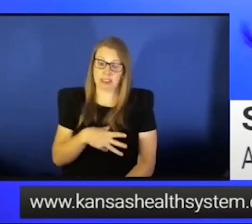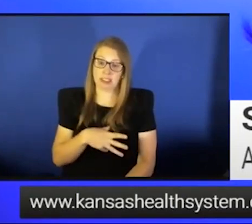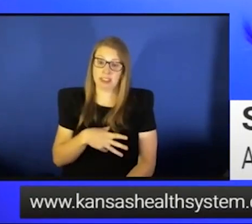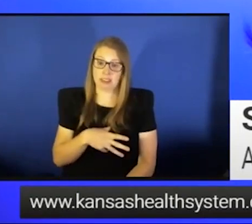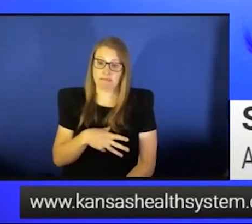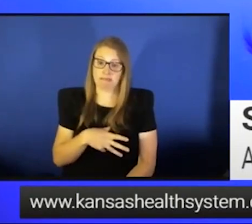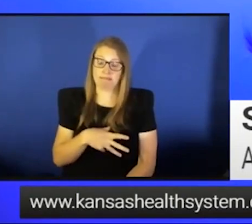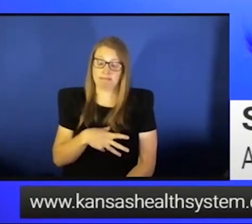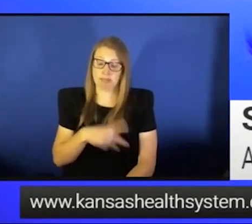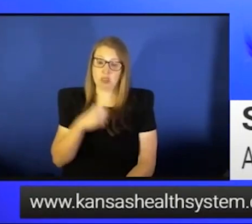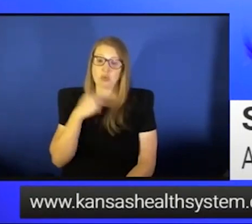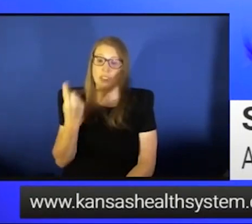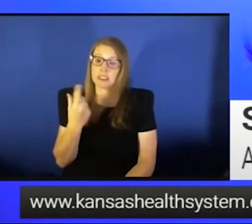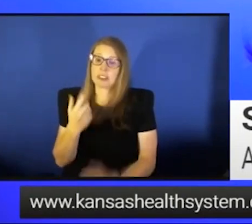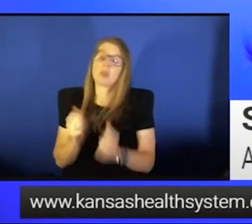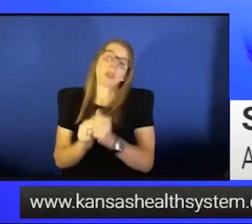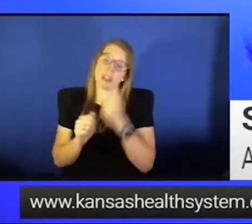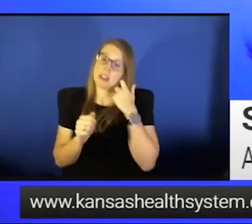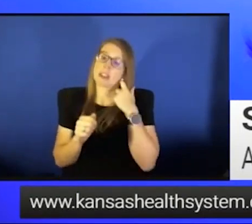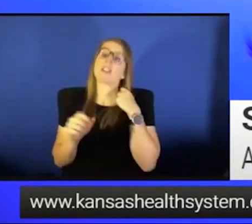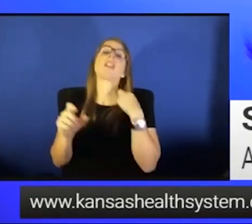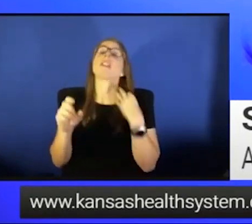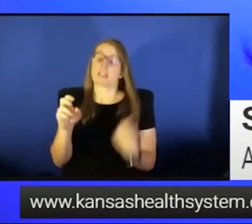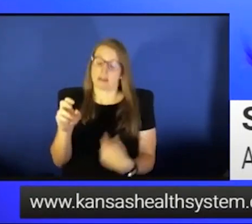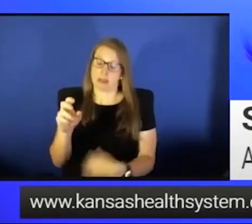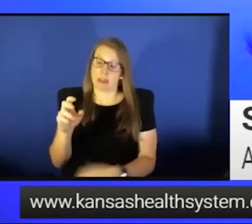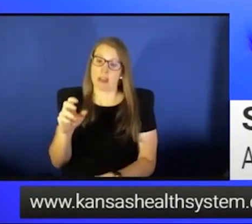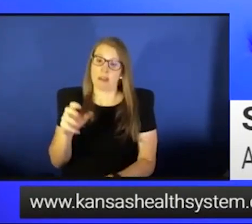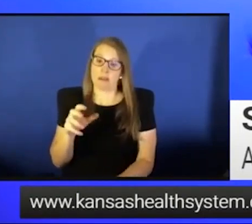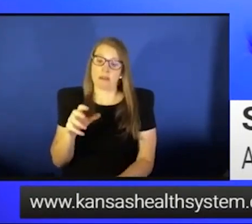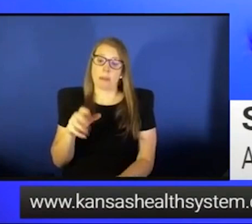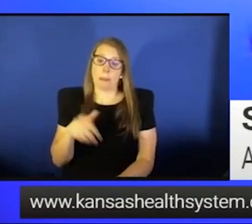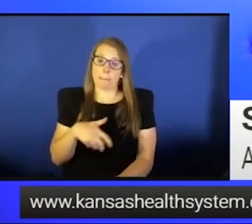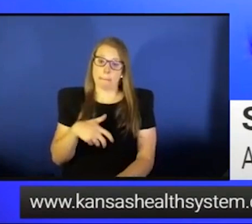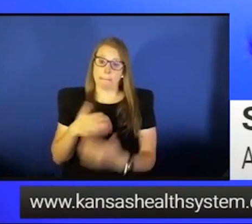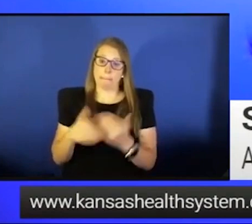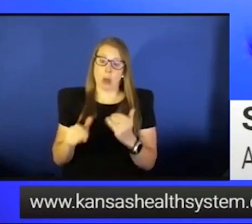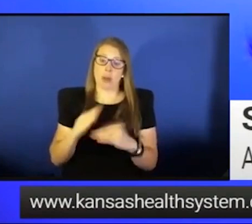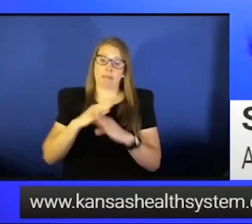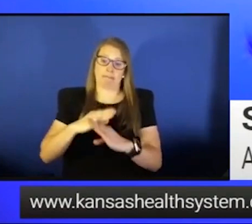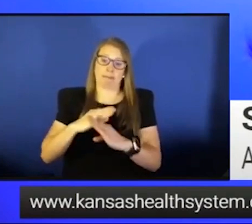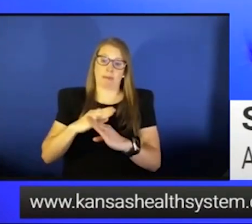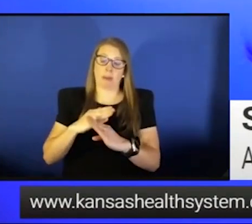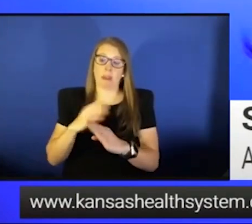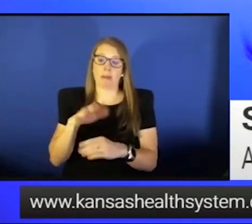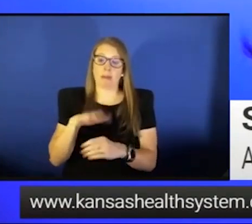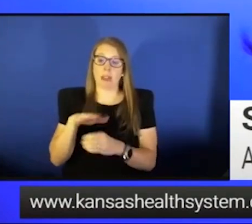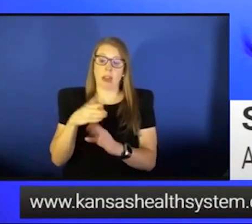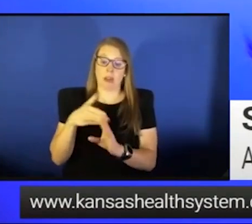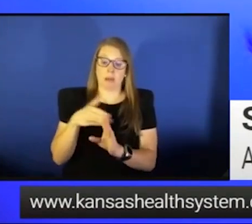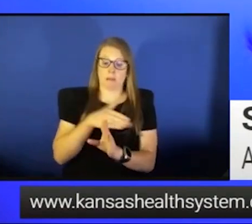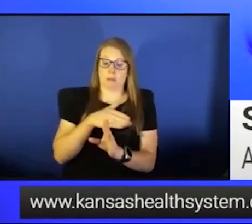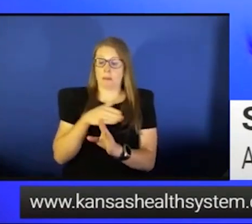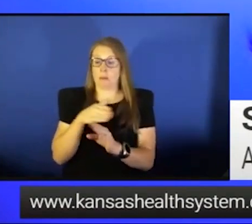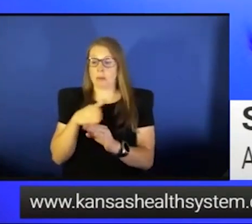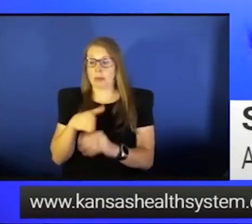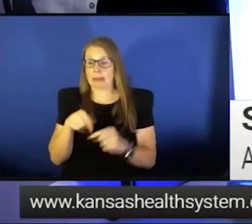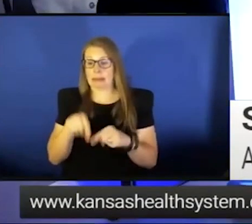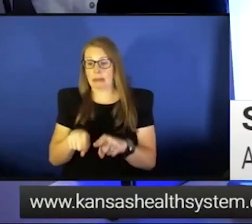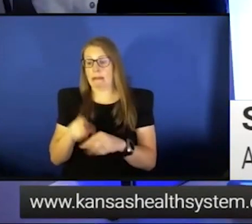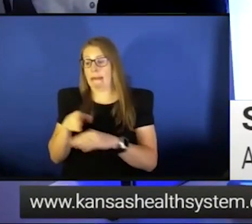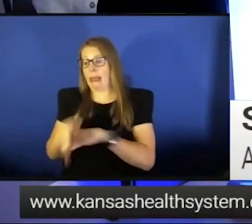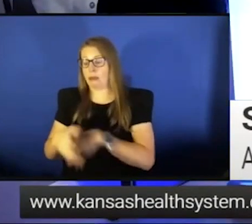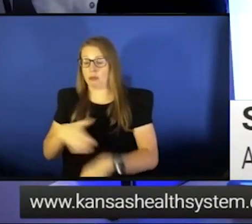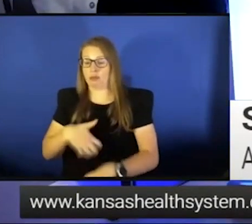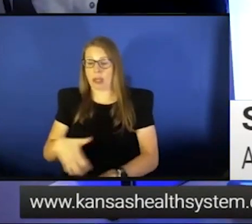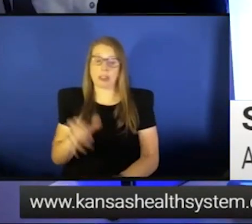risk with oral contraceptive pills and just peripartum, around pregnancy, before pregnancy, during and after. But also